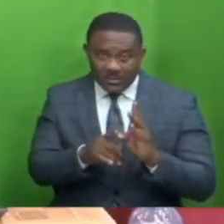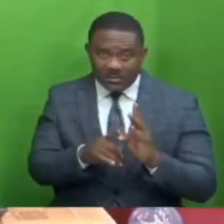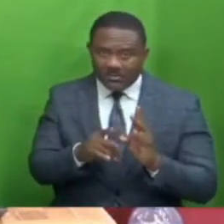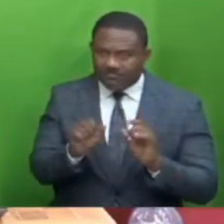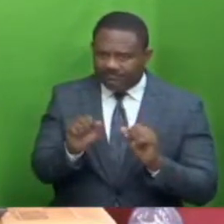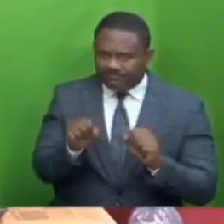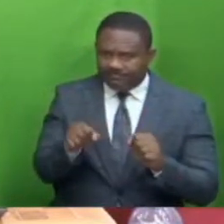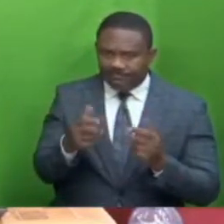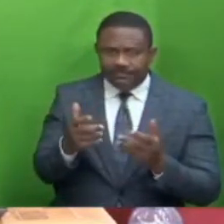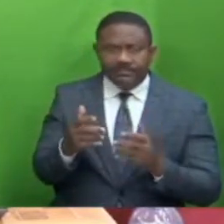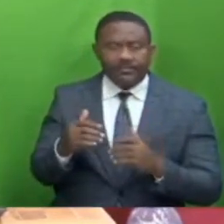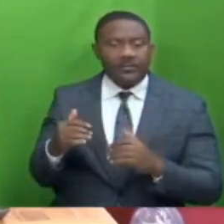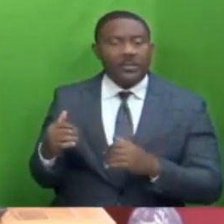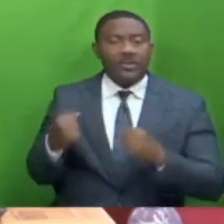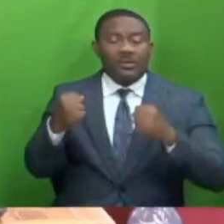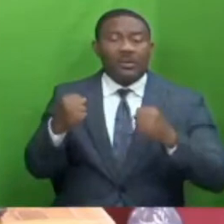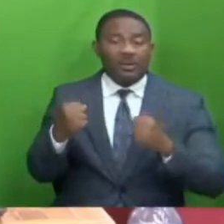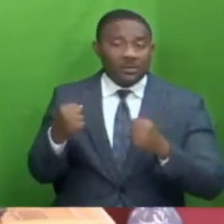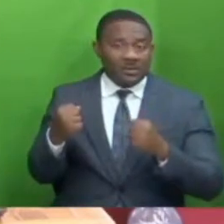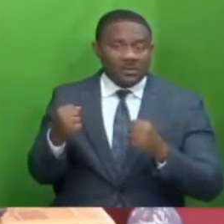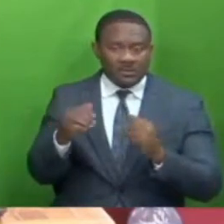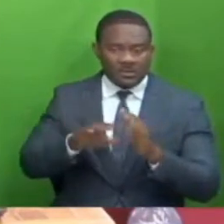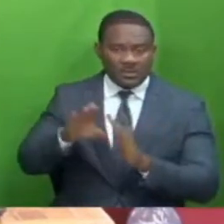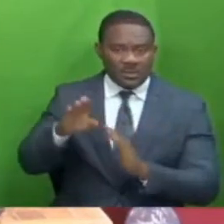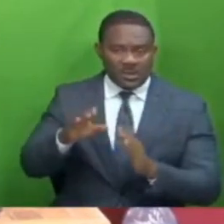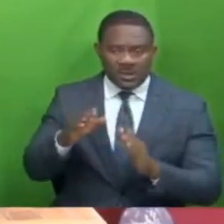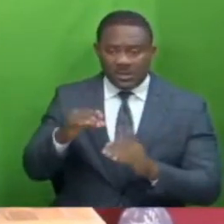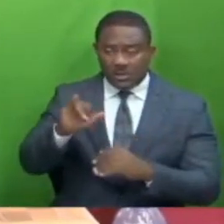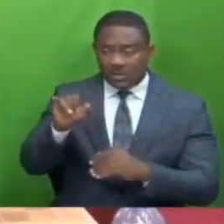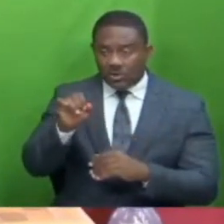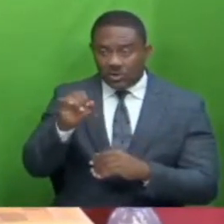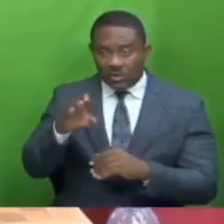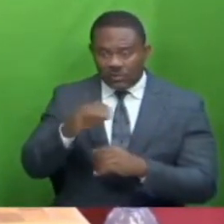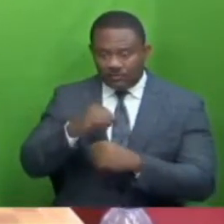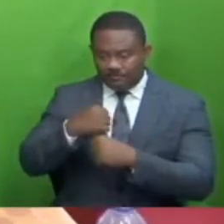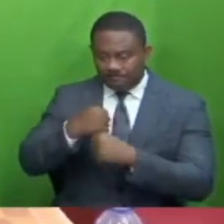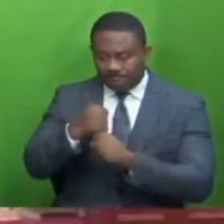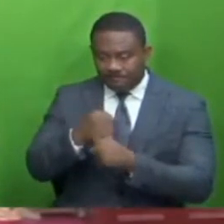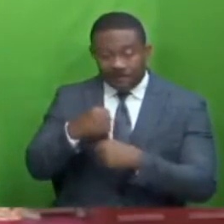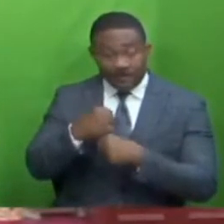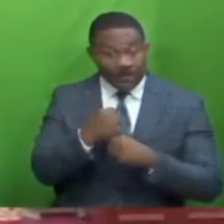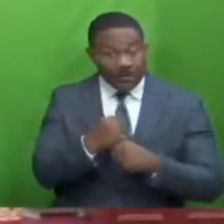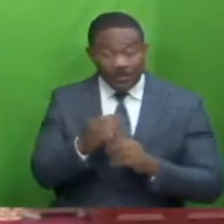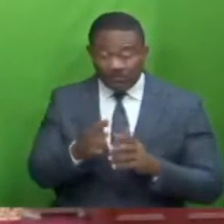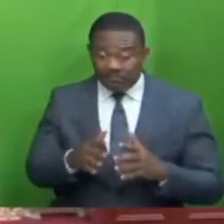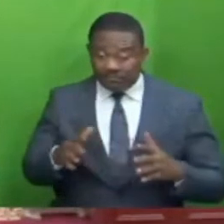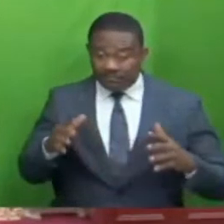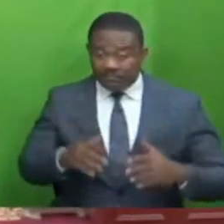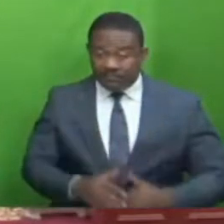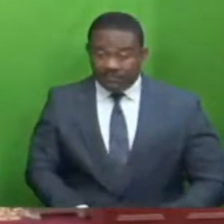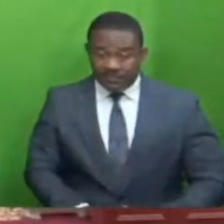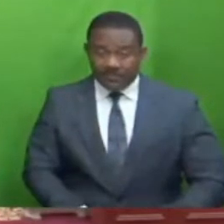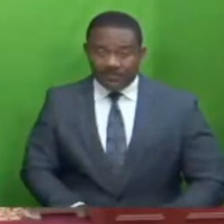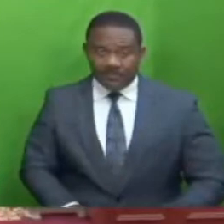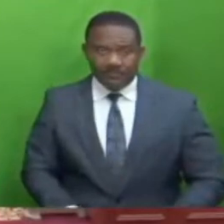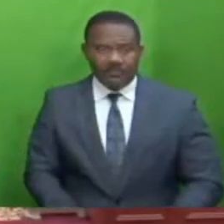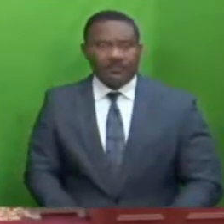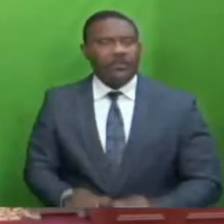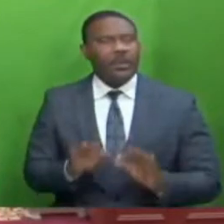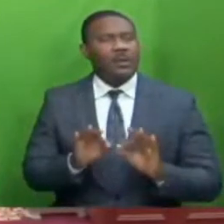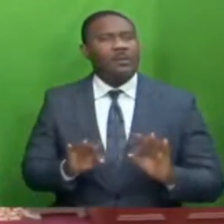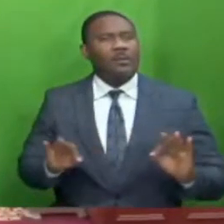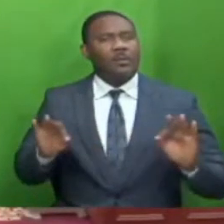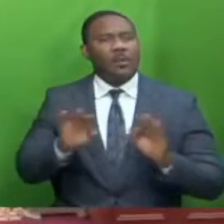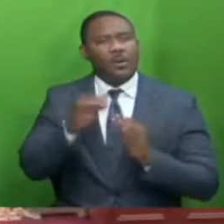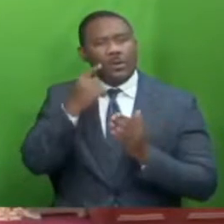investments, strengthen growth, and create more jobs. Mr. Speaker, it is instructive to note that